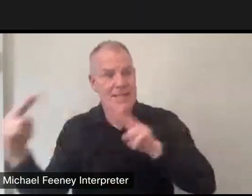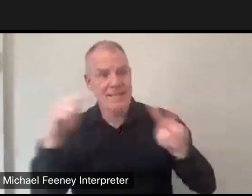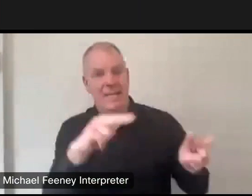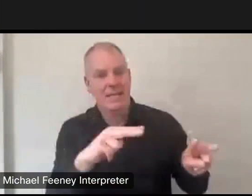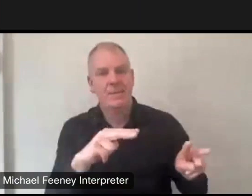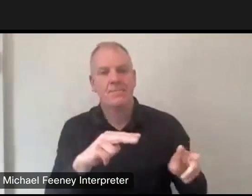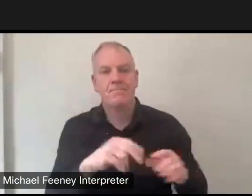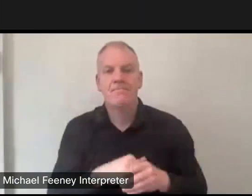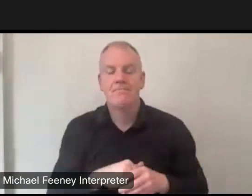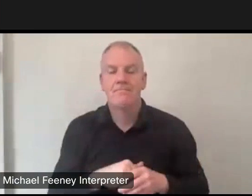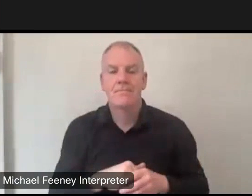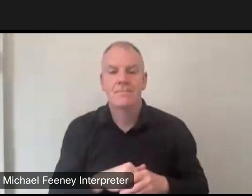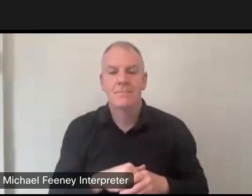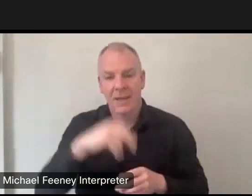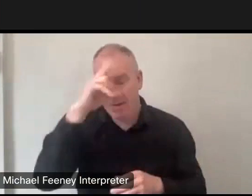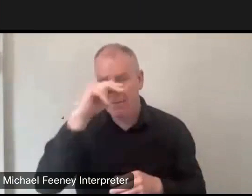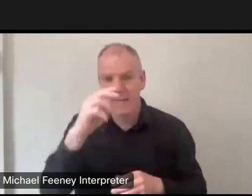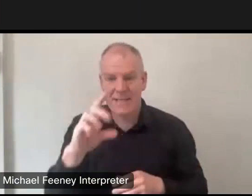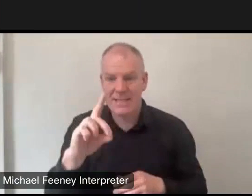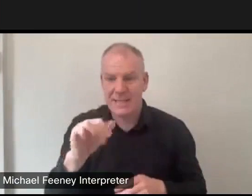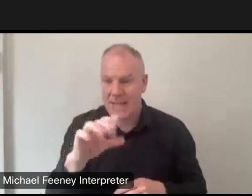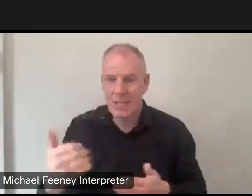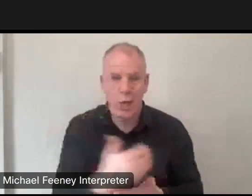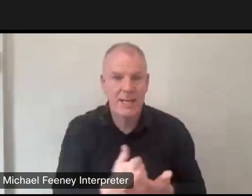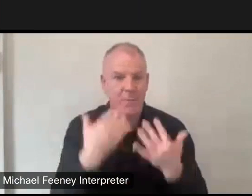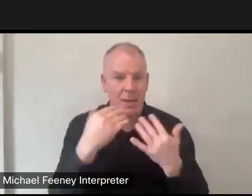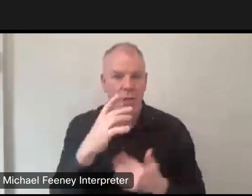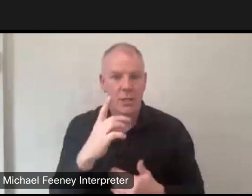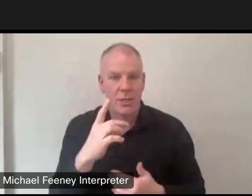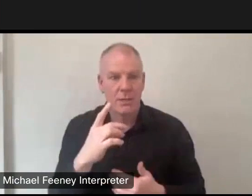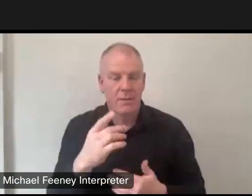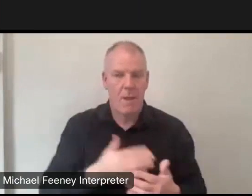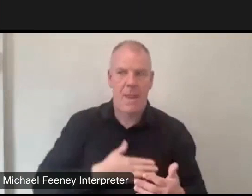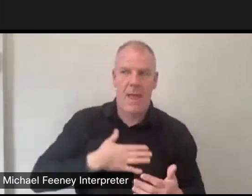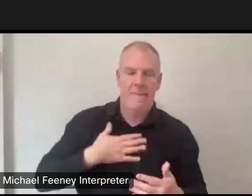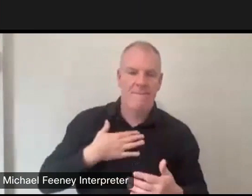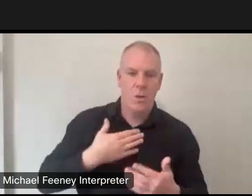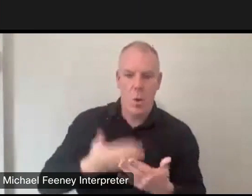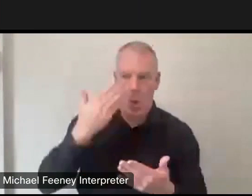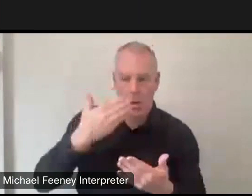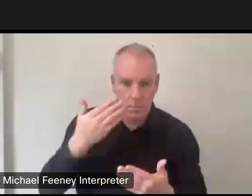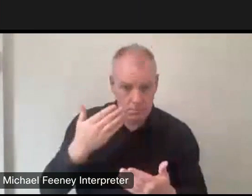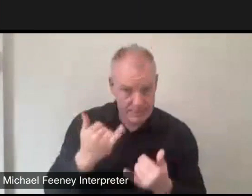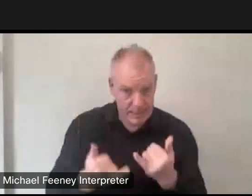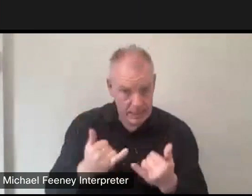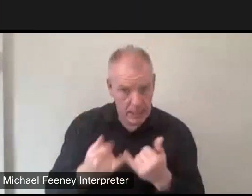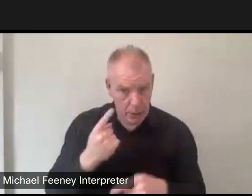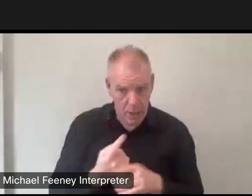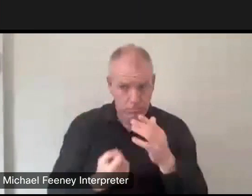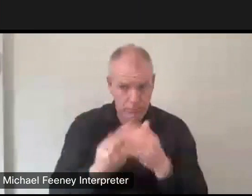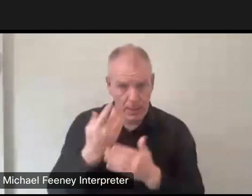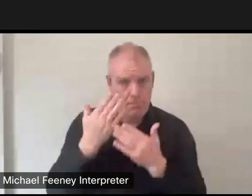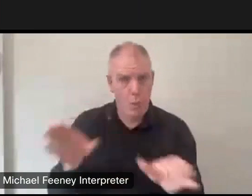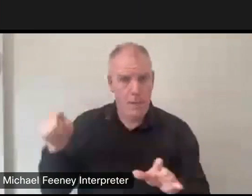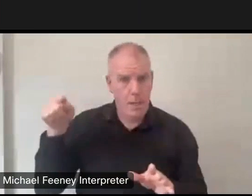point of view of, you know, any data collected to allow for learning. Will details of the incident be made